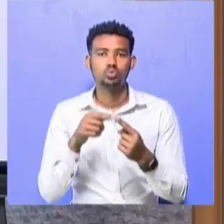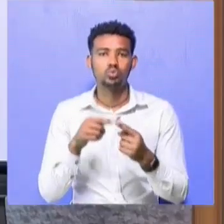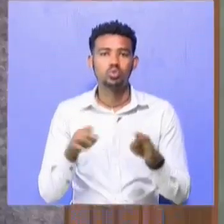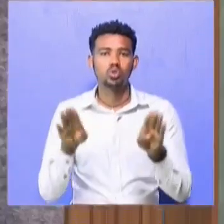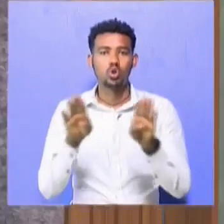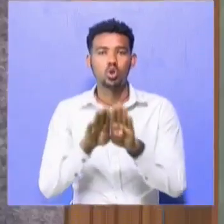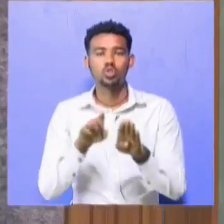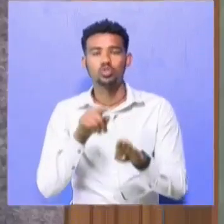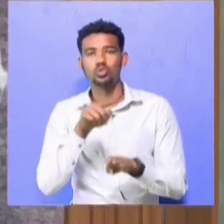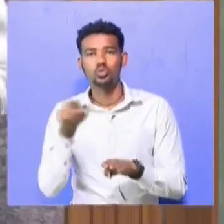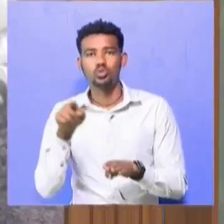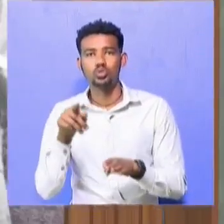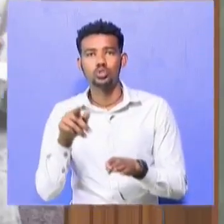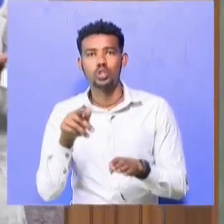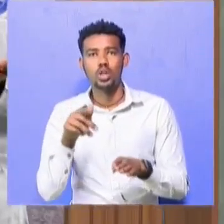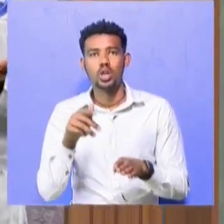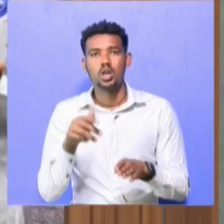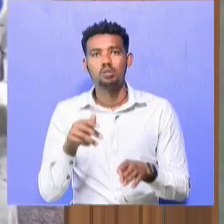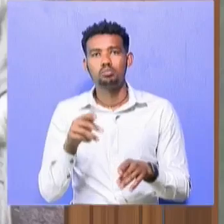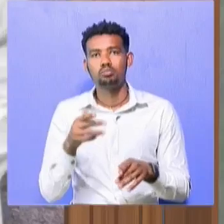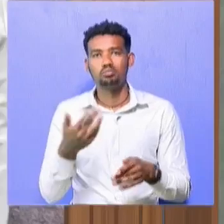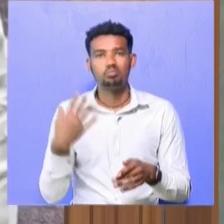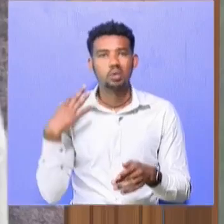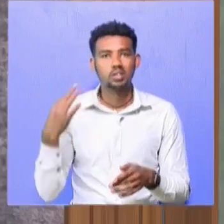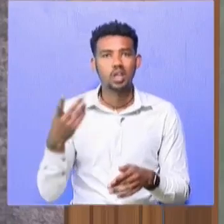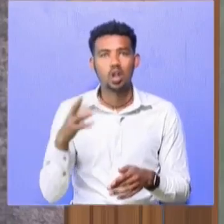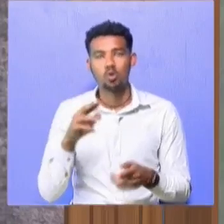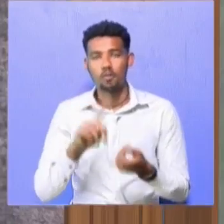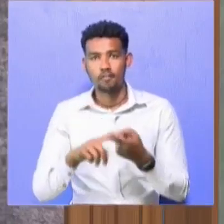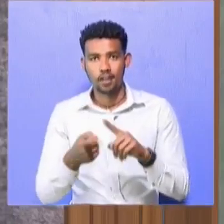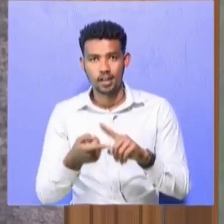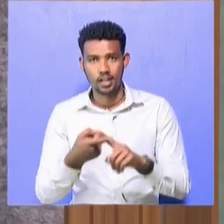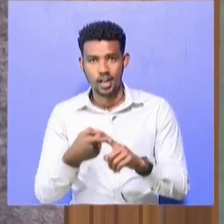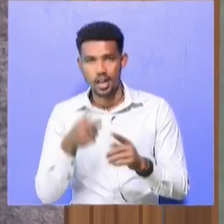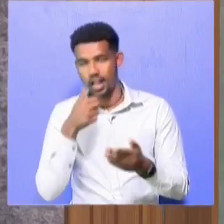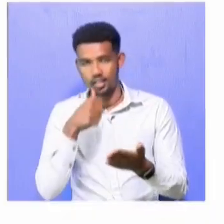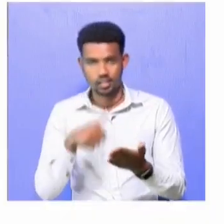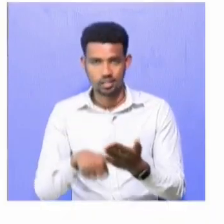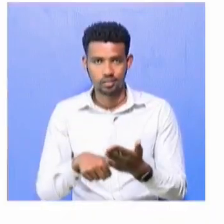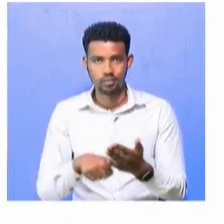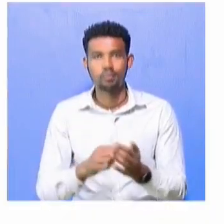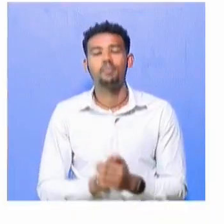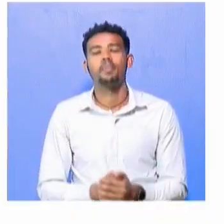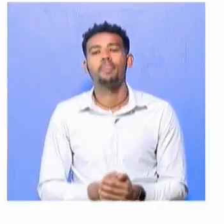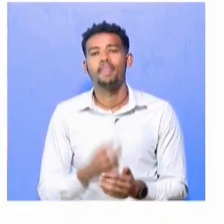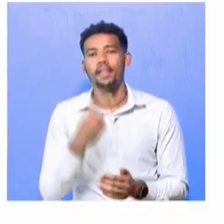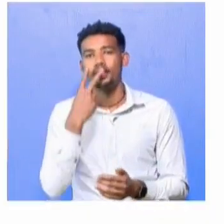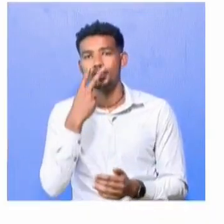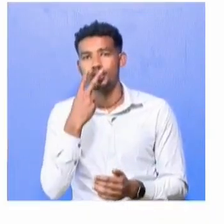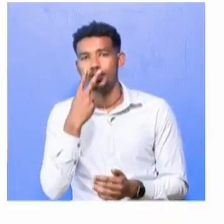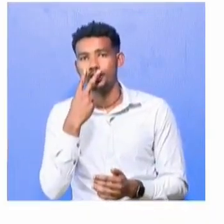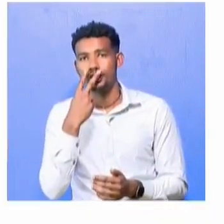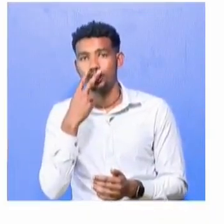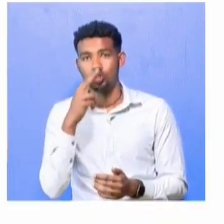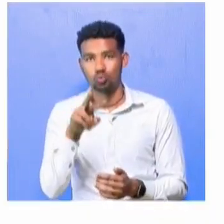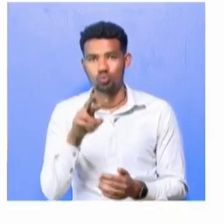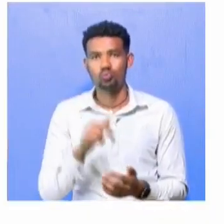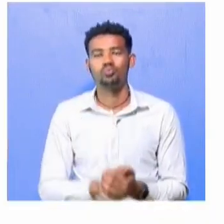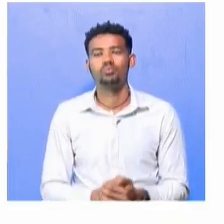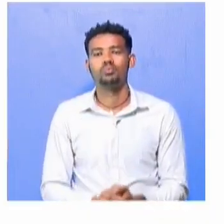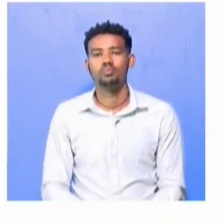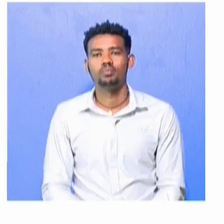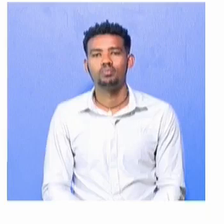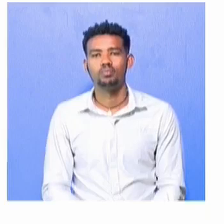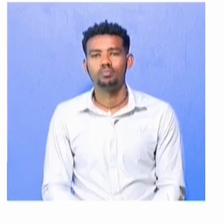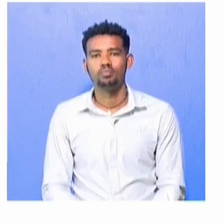close your personal or friendly letter. Like what? See you. Yeah.